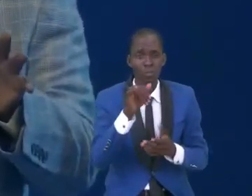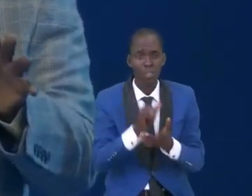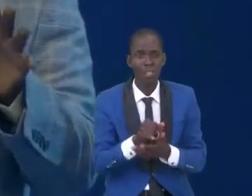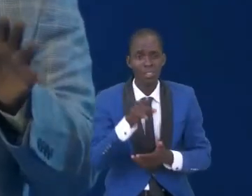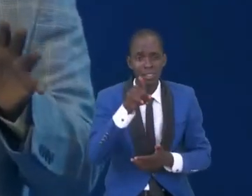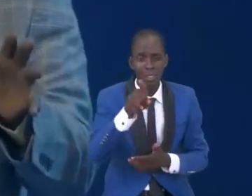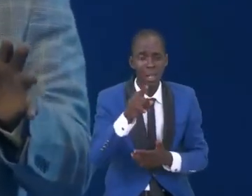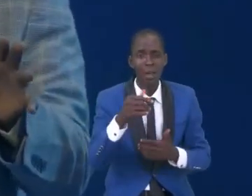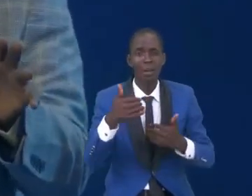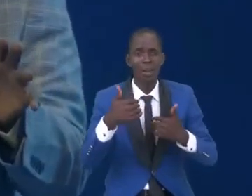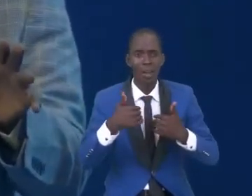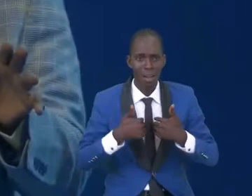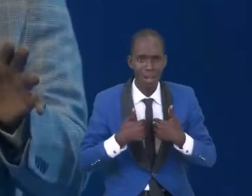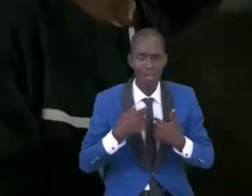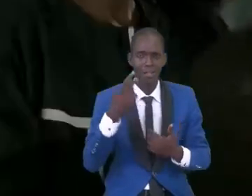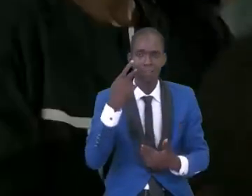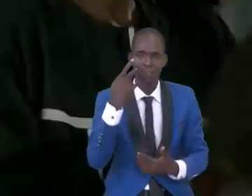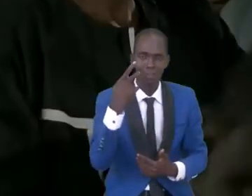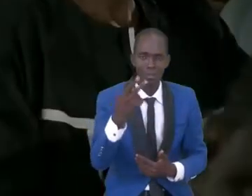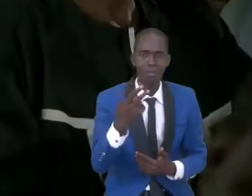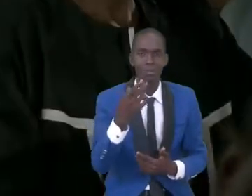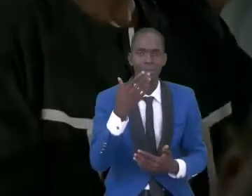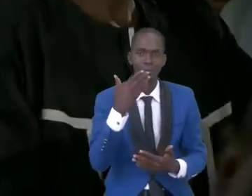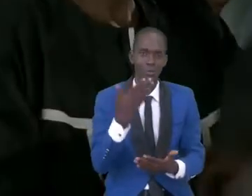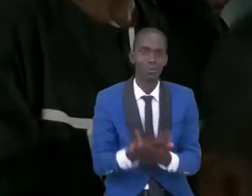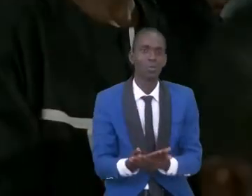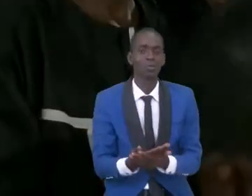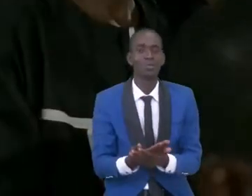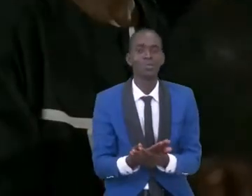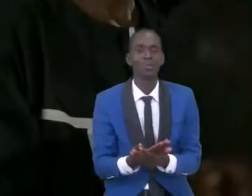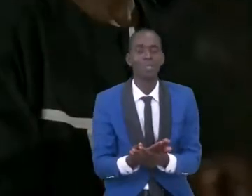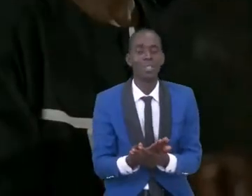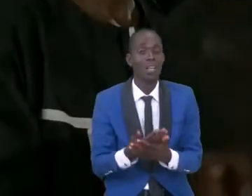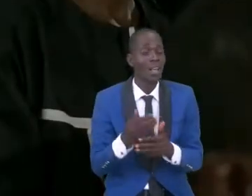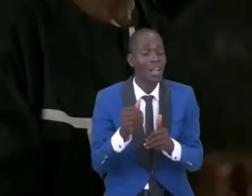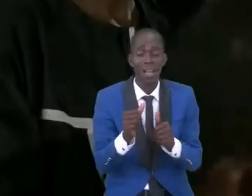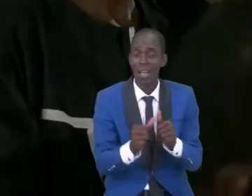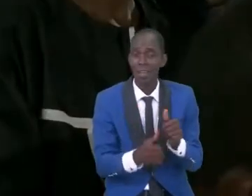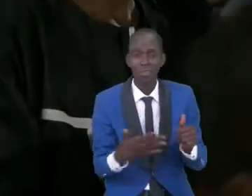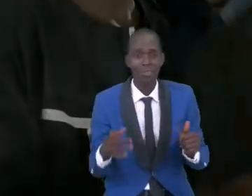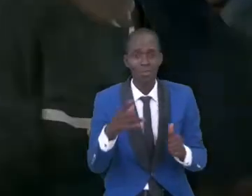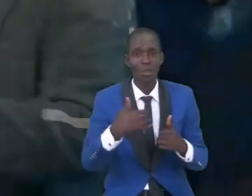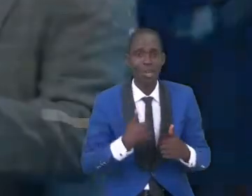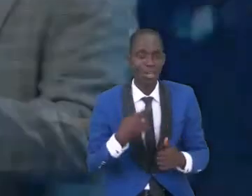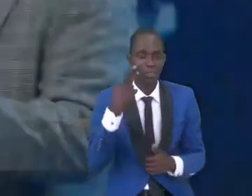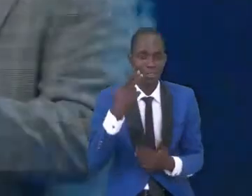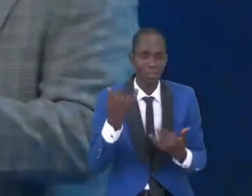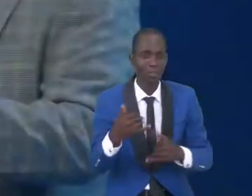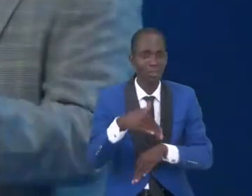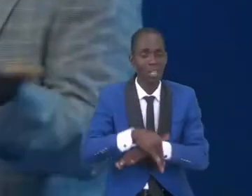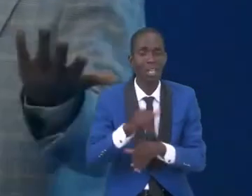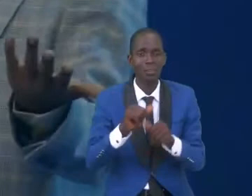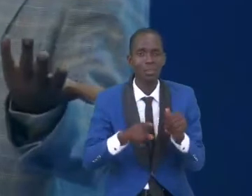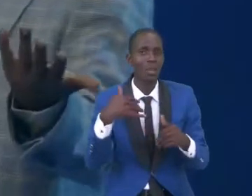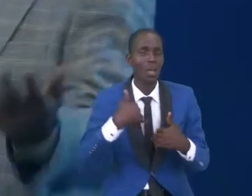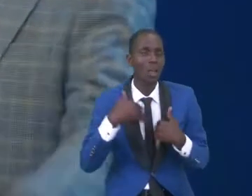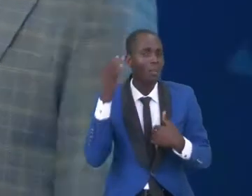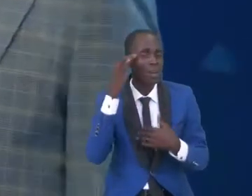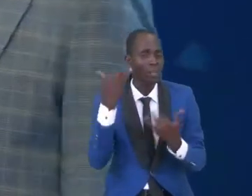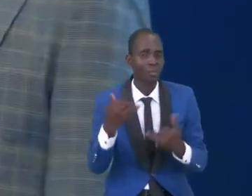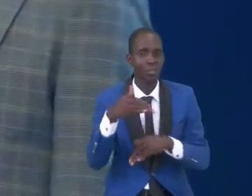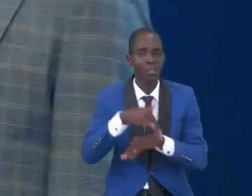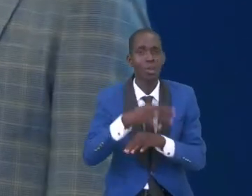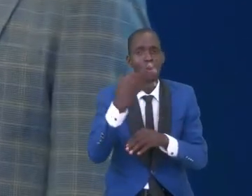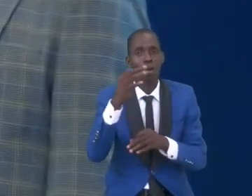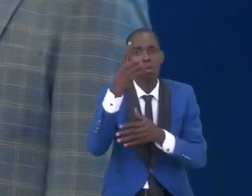well seen. Everything you have seen tonight, everything you have heard tonight, of what